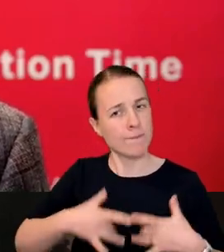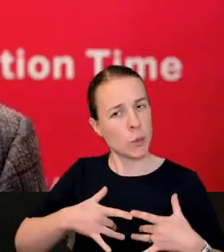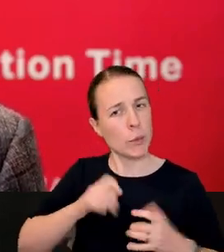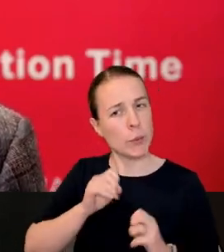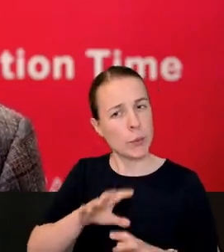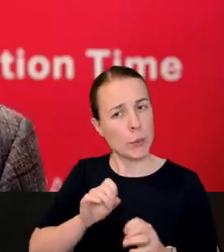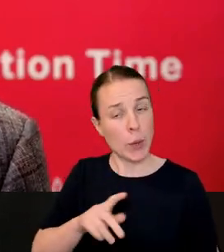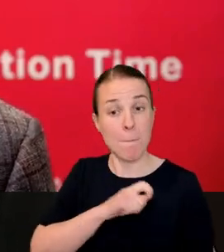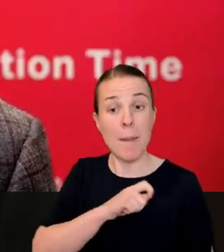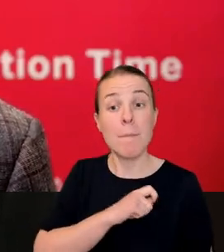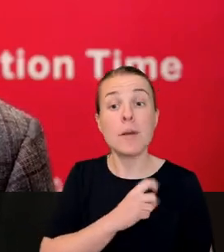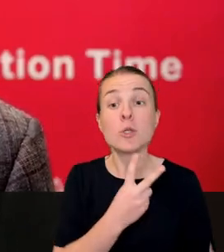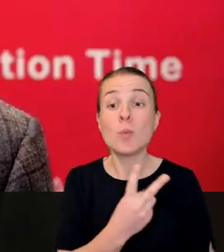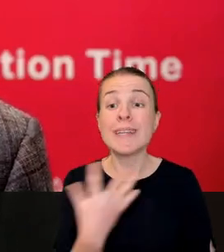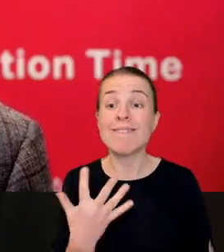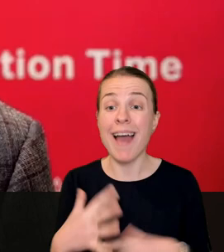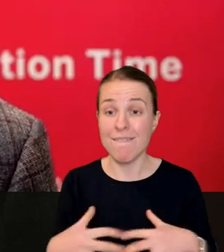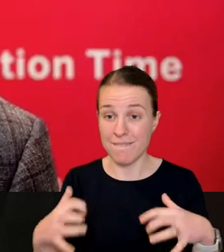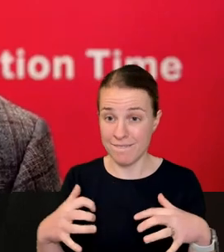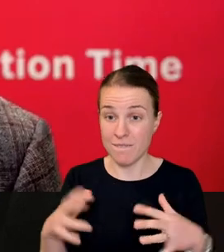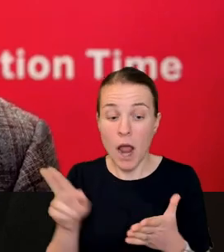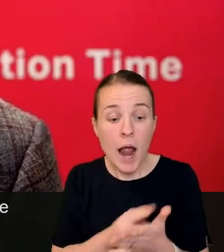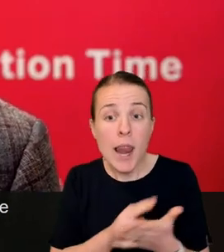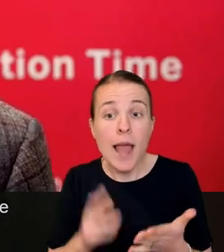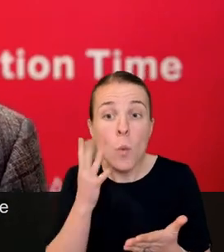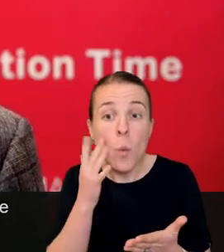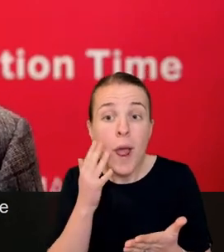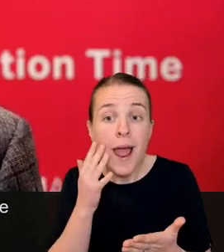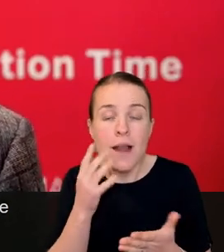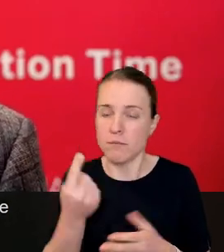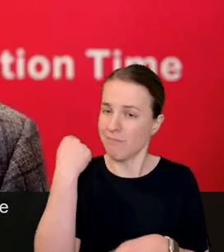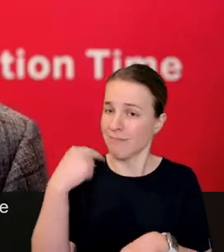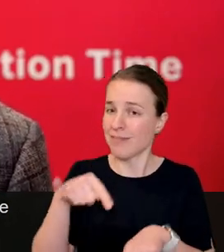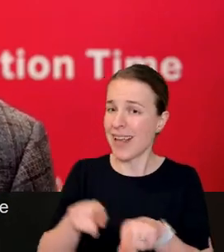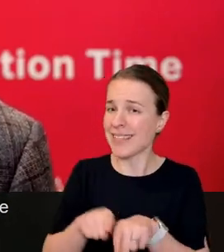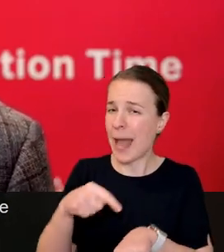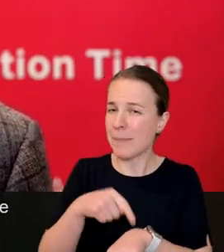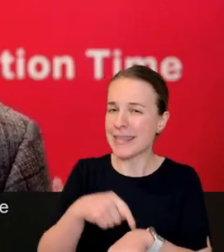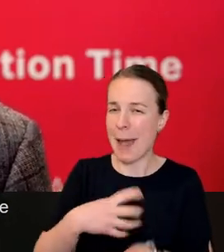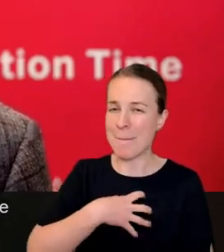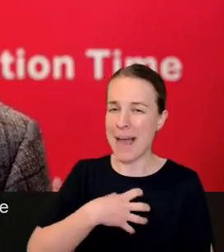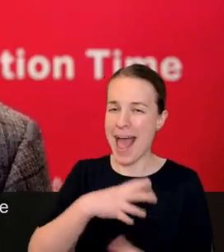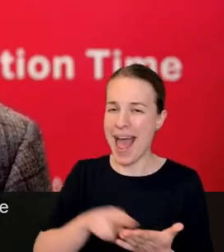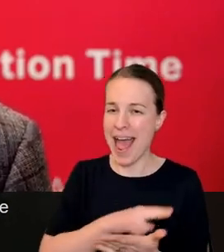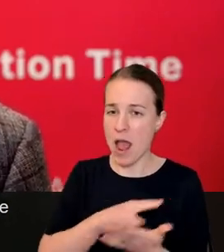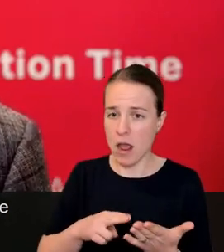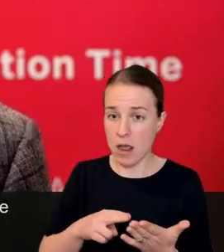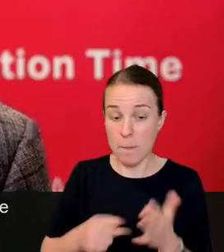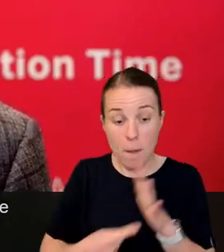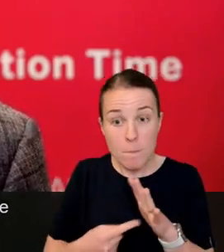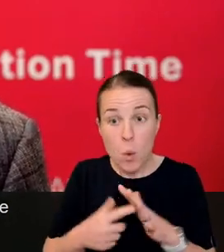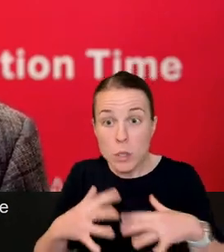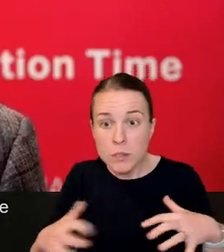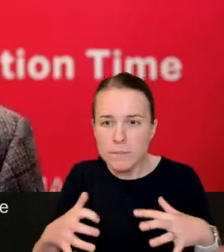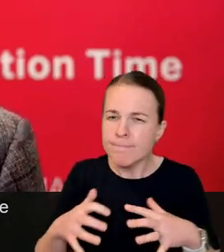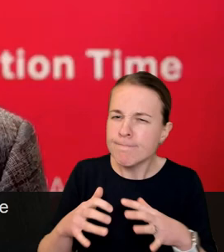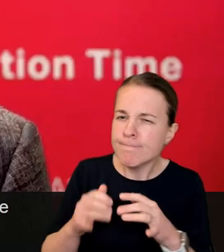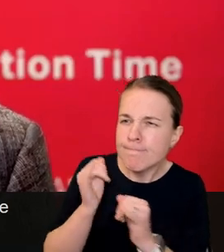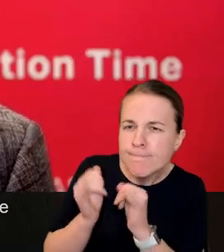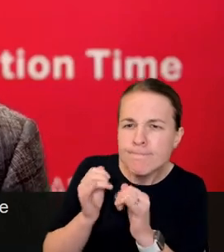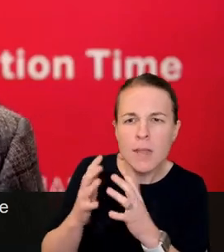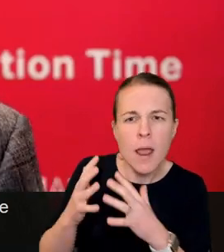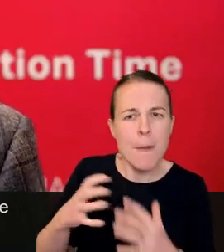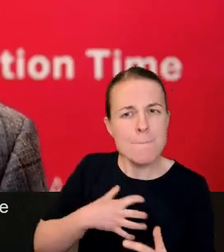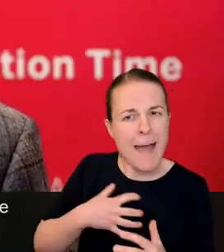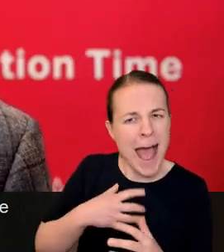at the same time as the Mayor in order to hold him to account and scrutinise his policies. With that in